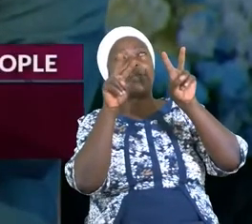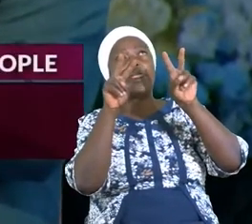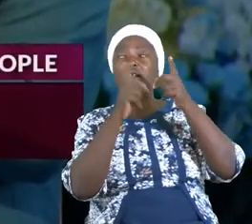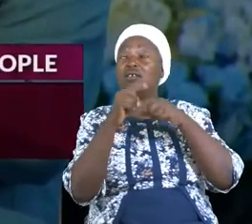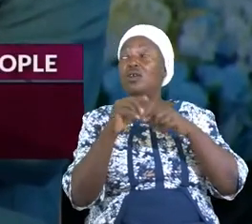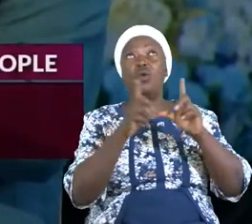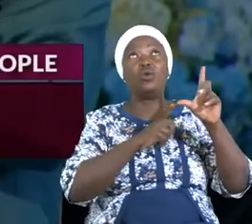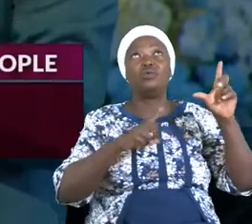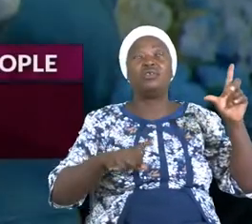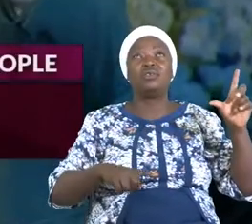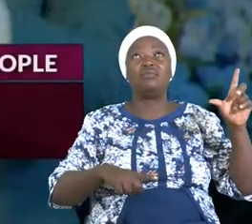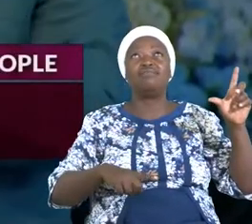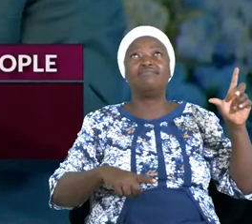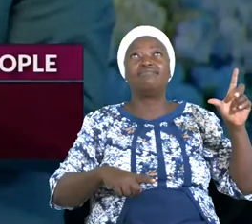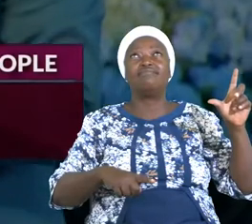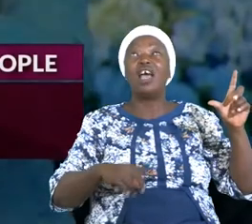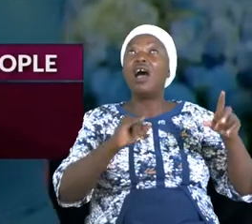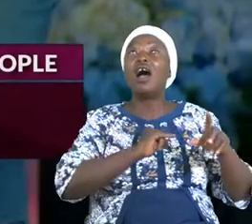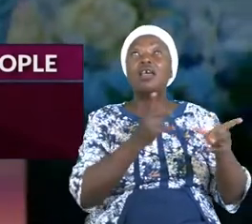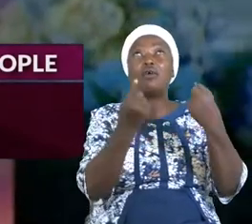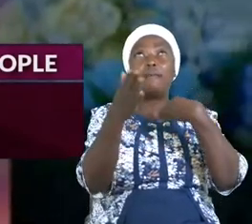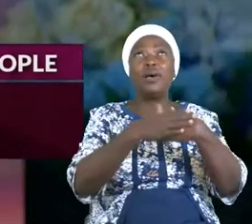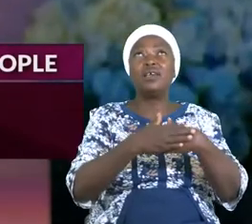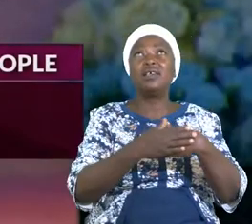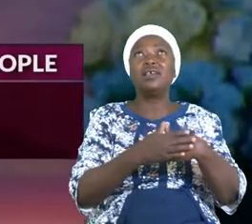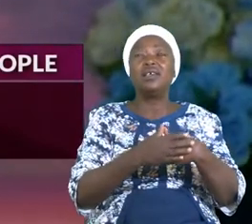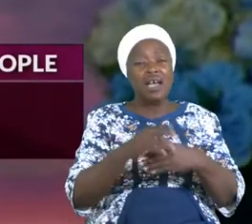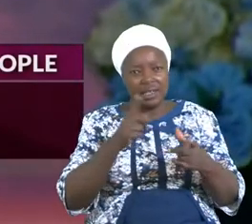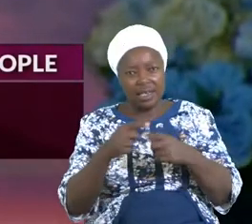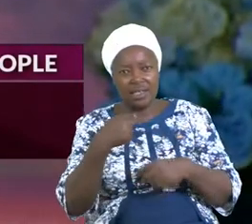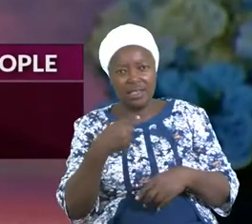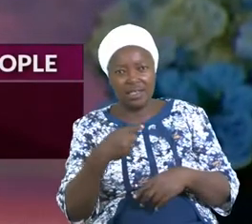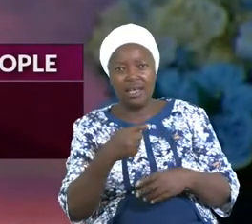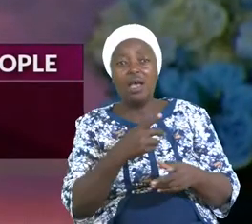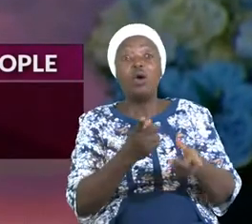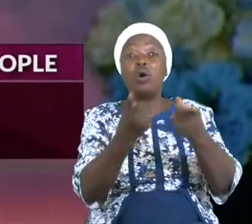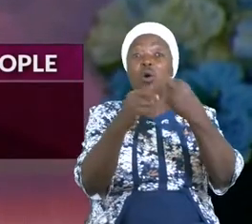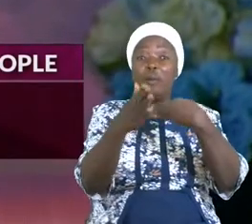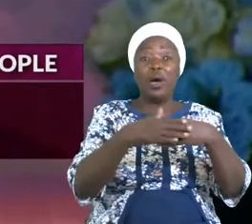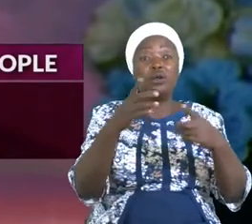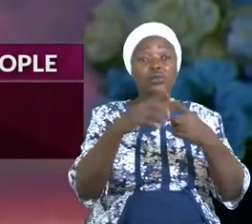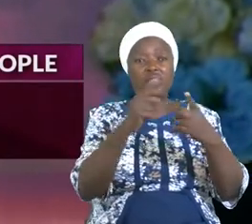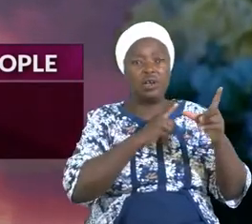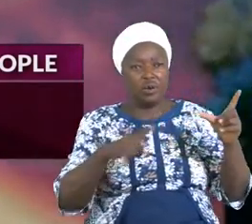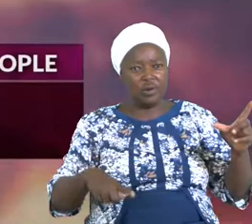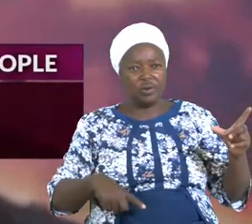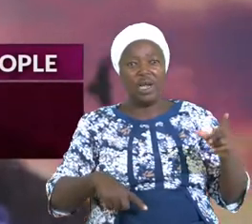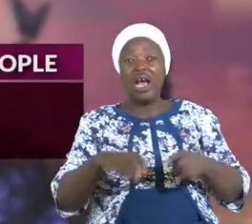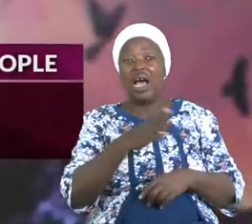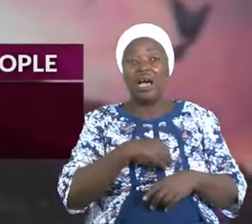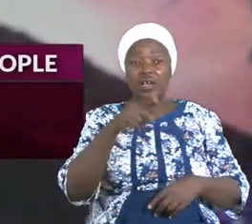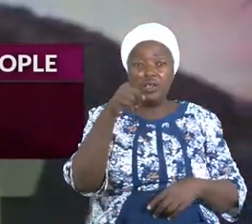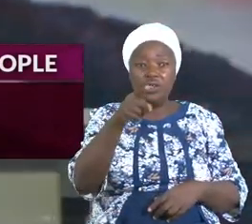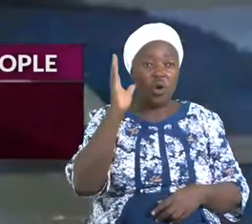Lord, I return. And he says, return unto the Lord, and he will